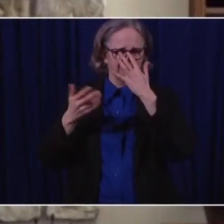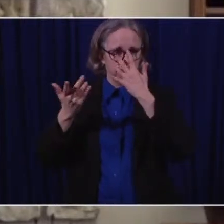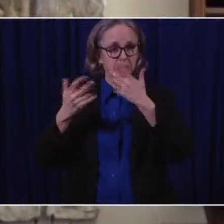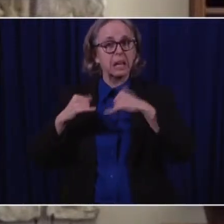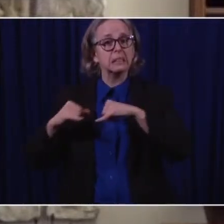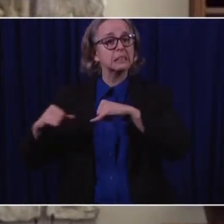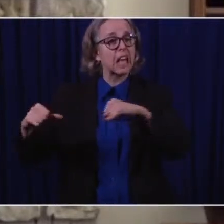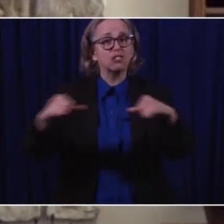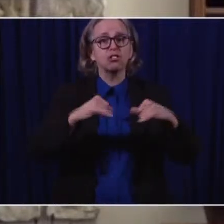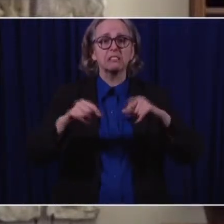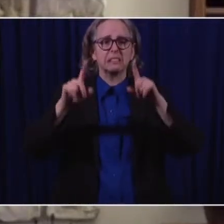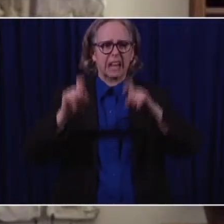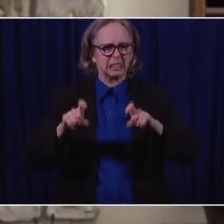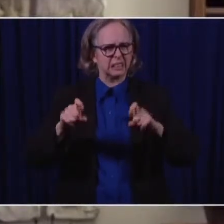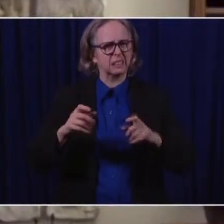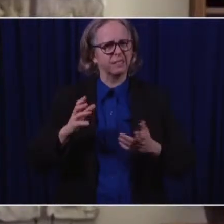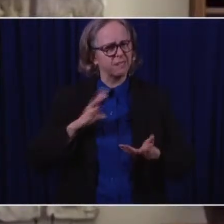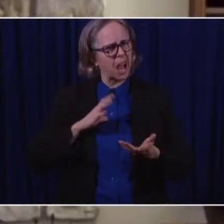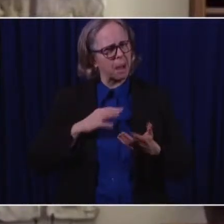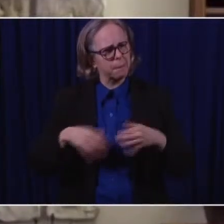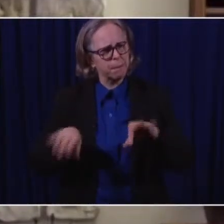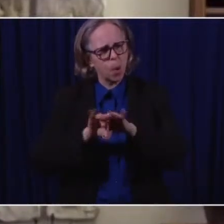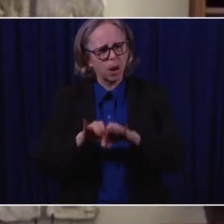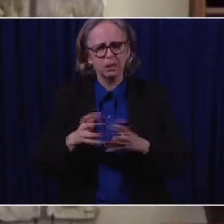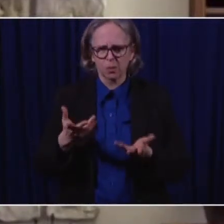know where students are, but